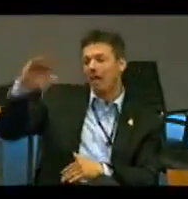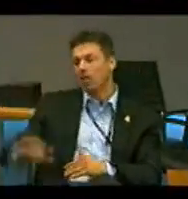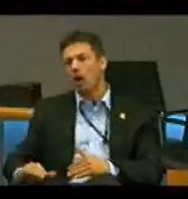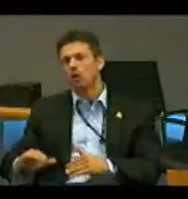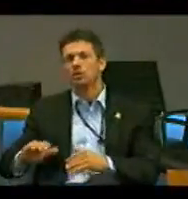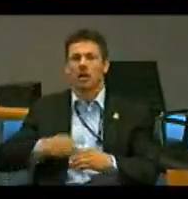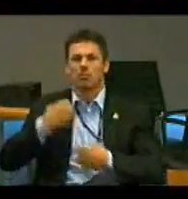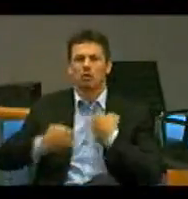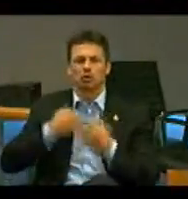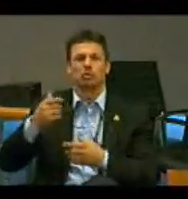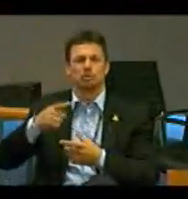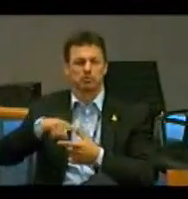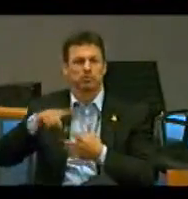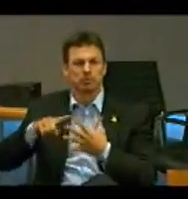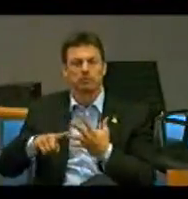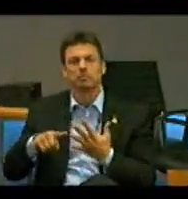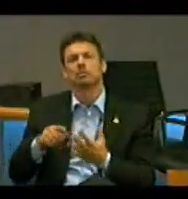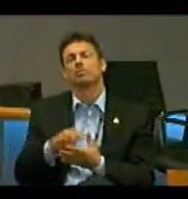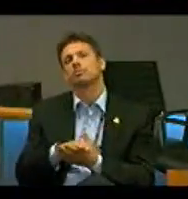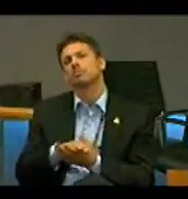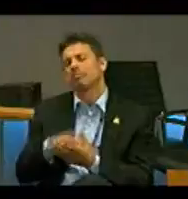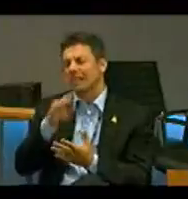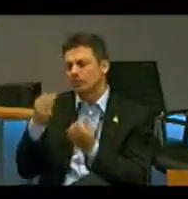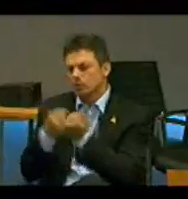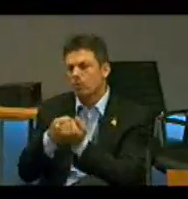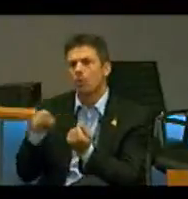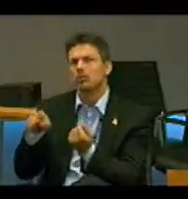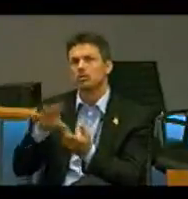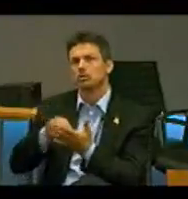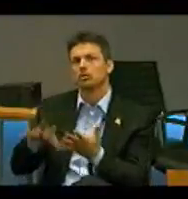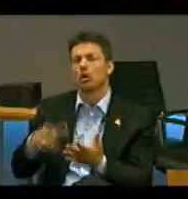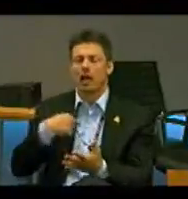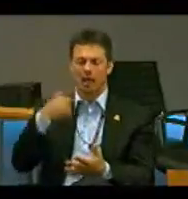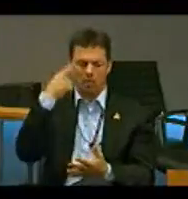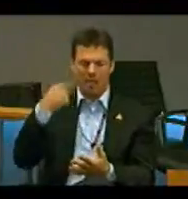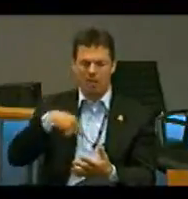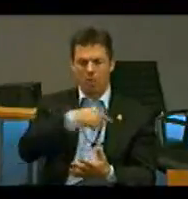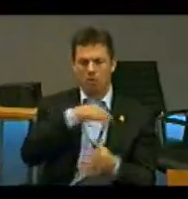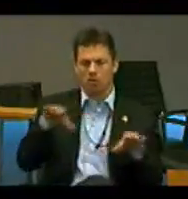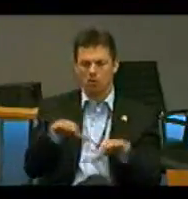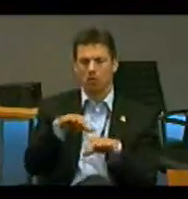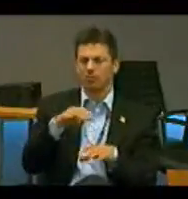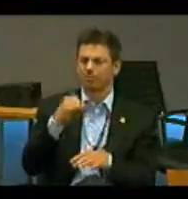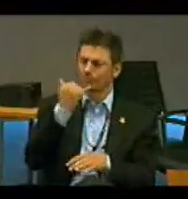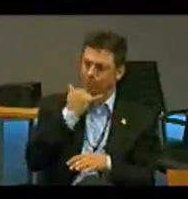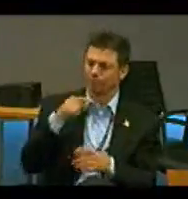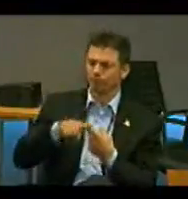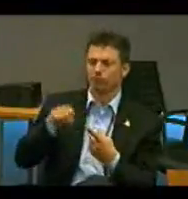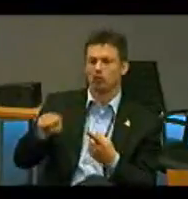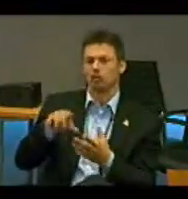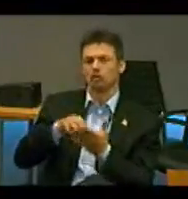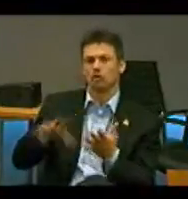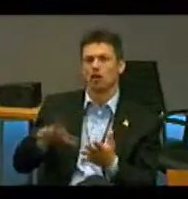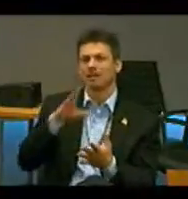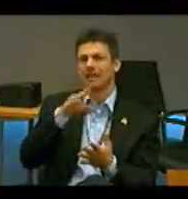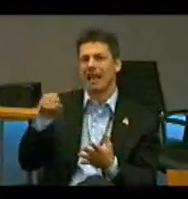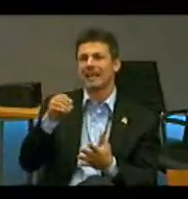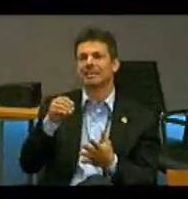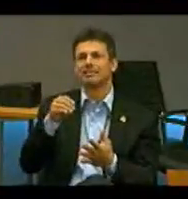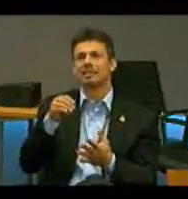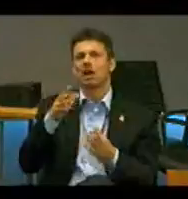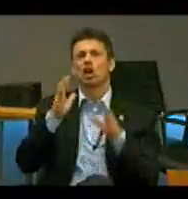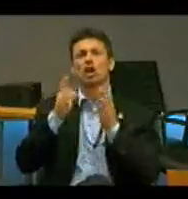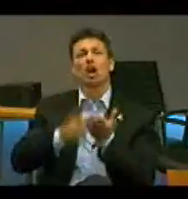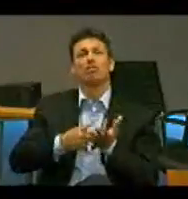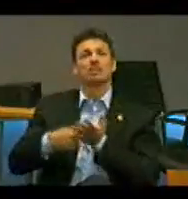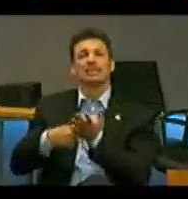approaching adolescence. And I think we do ourselves a disservice and really sort of steer the conversation in the wrong direction